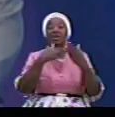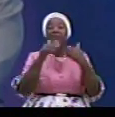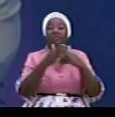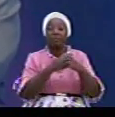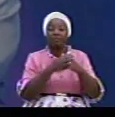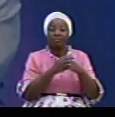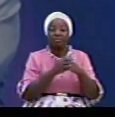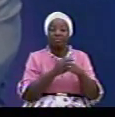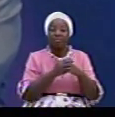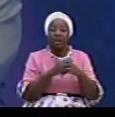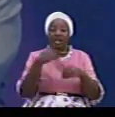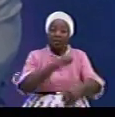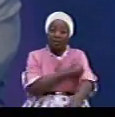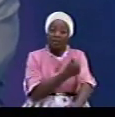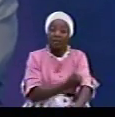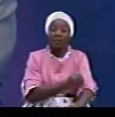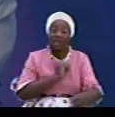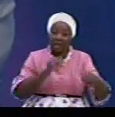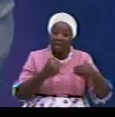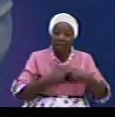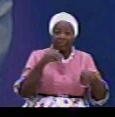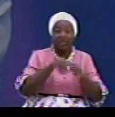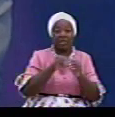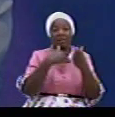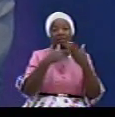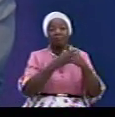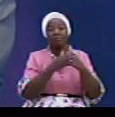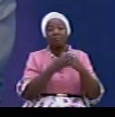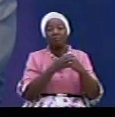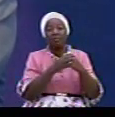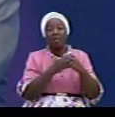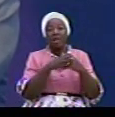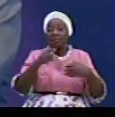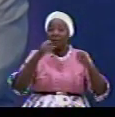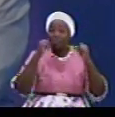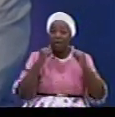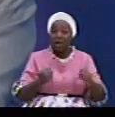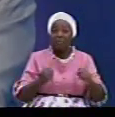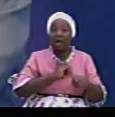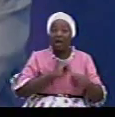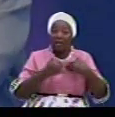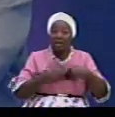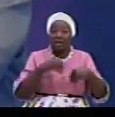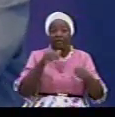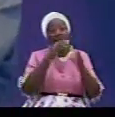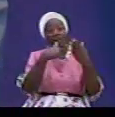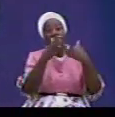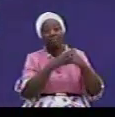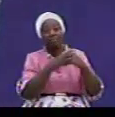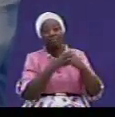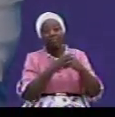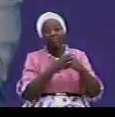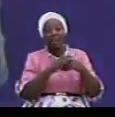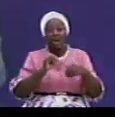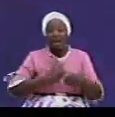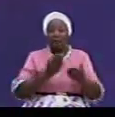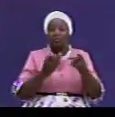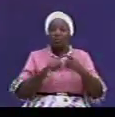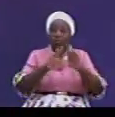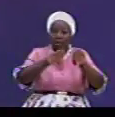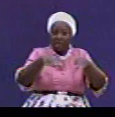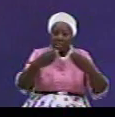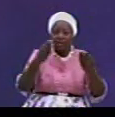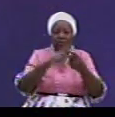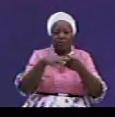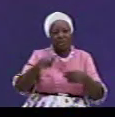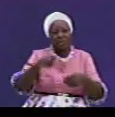the authority I have in heaven, the power I have in heaven, I want to give to the man